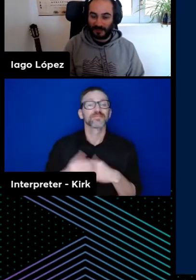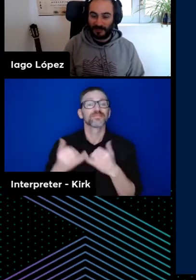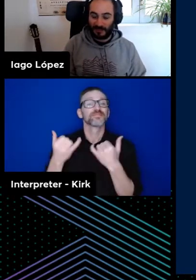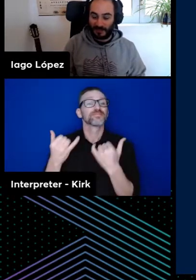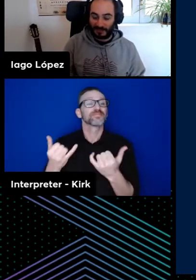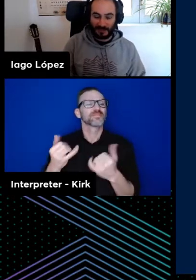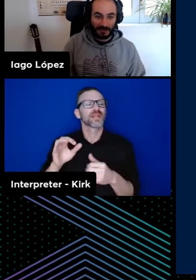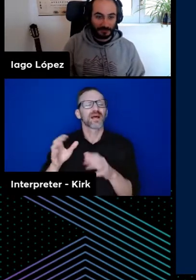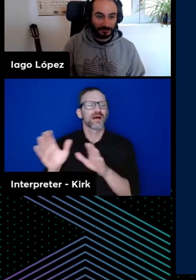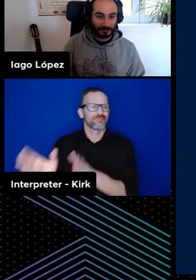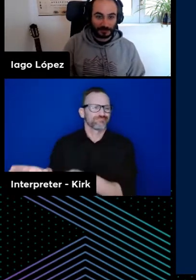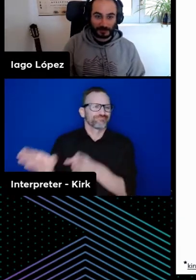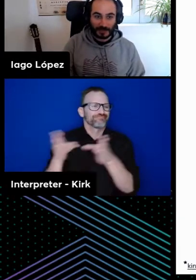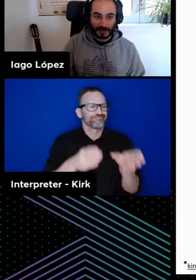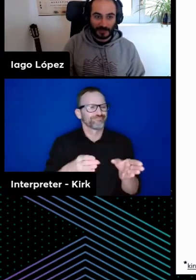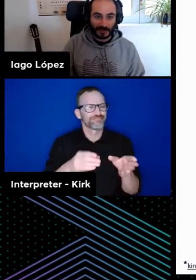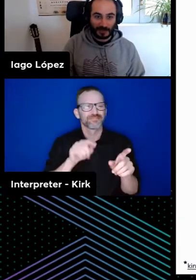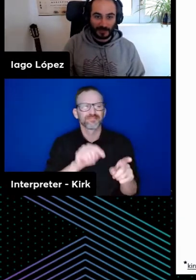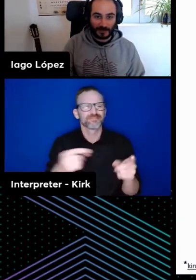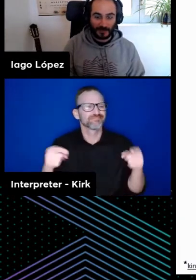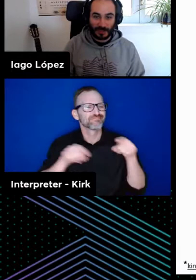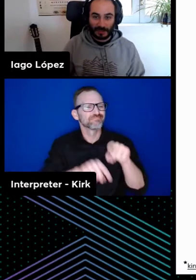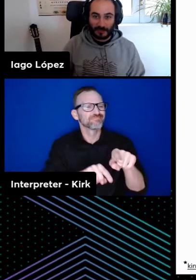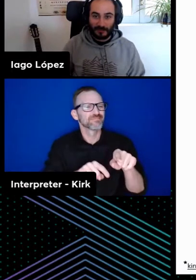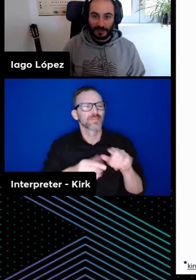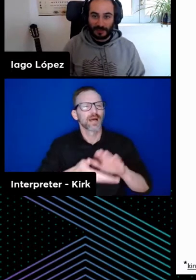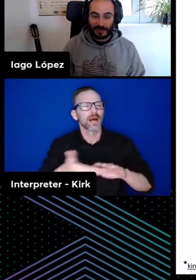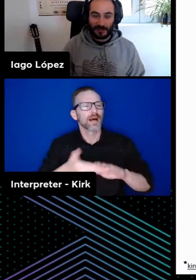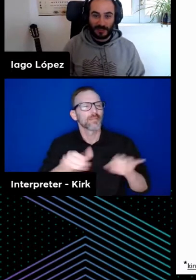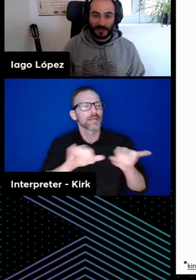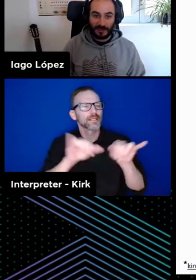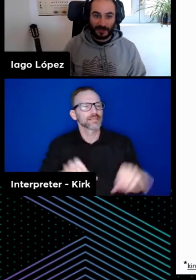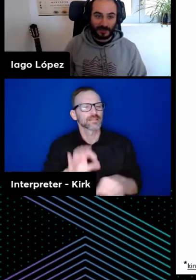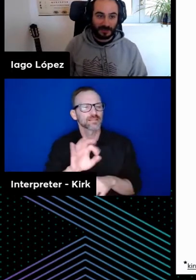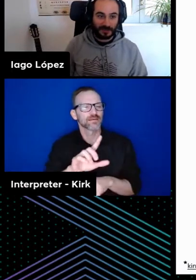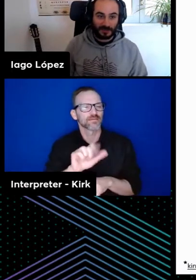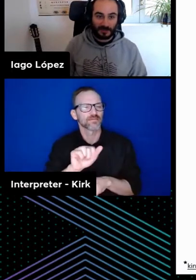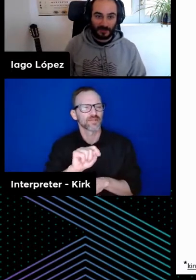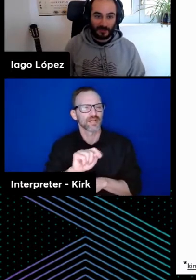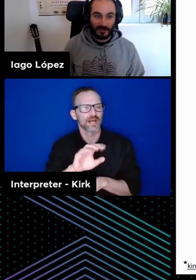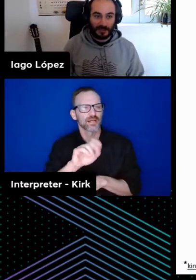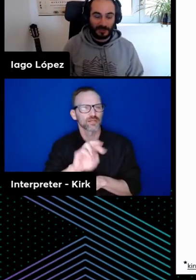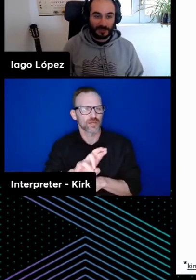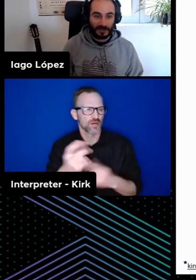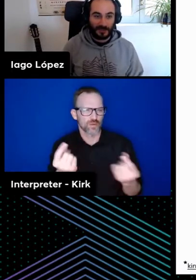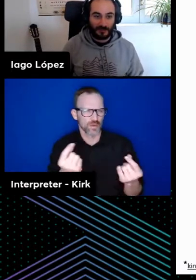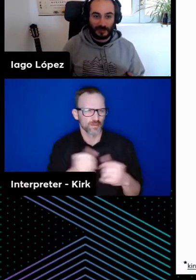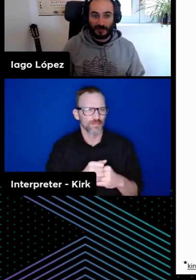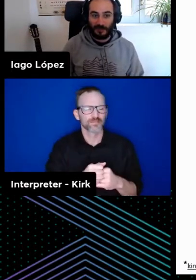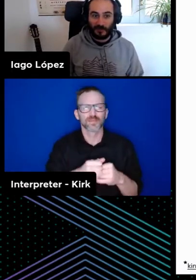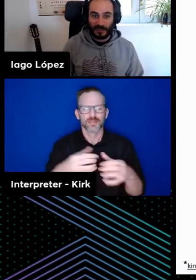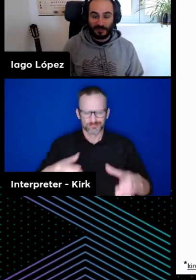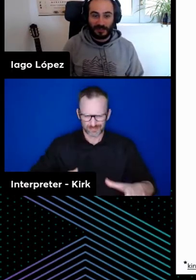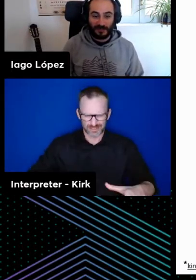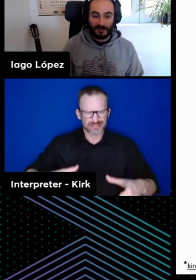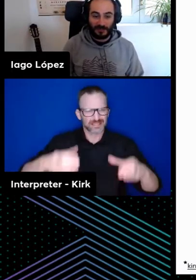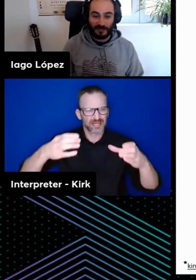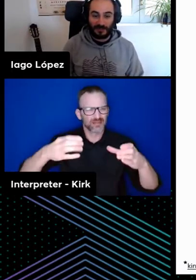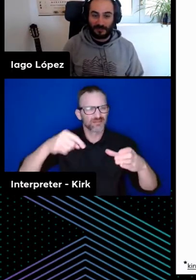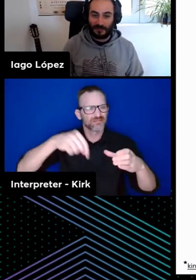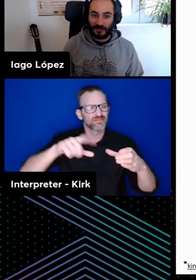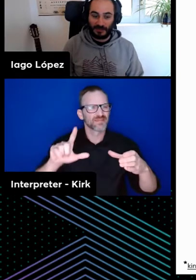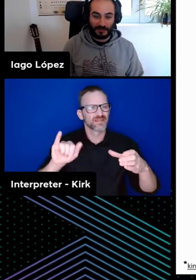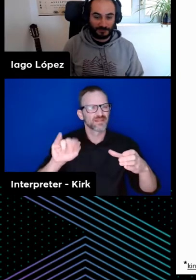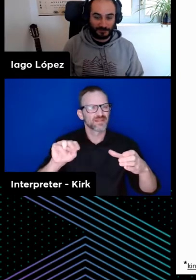is Flatcar, the operating system. So Flatcar is a container Linux. So let's just start with what a container